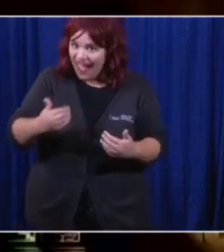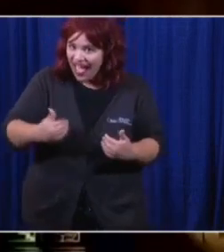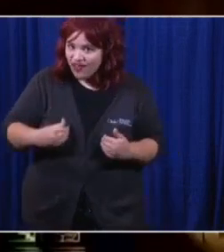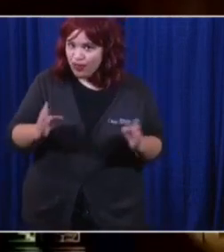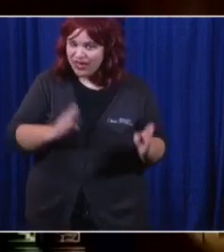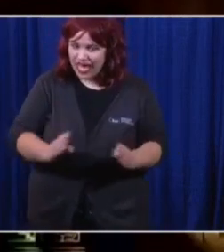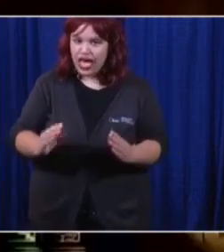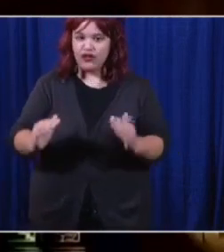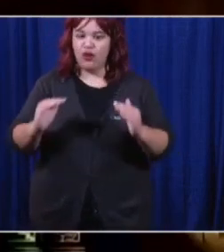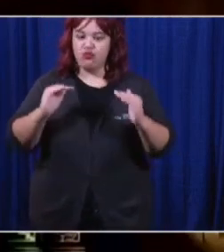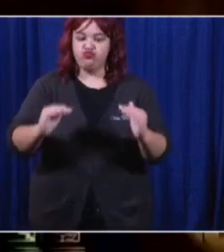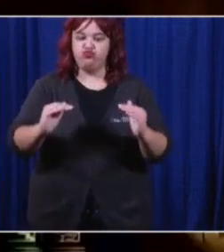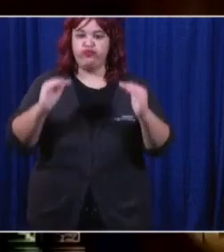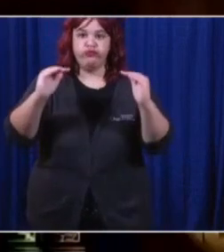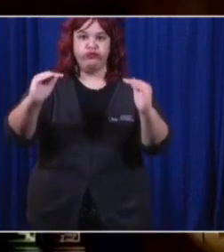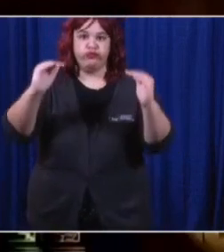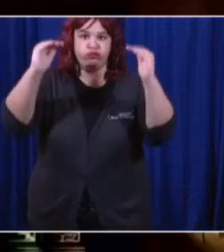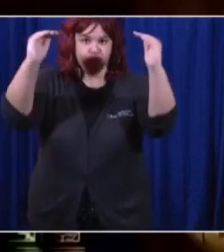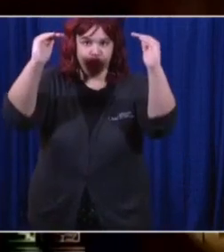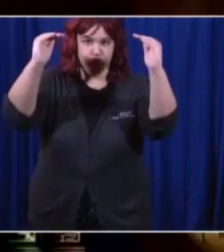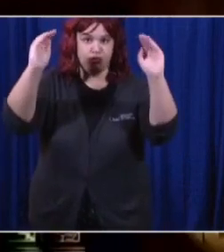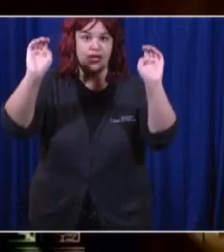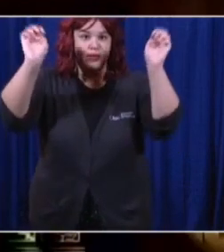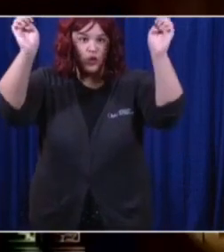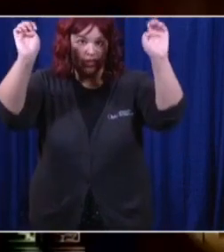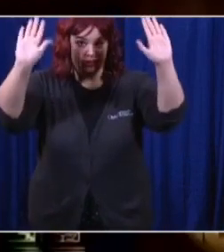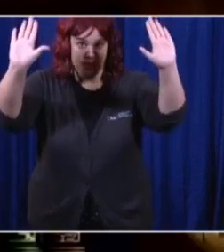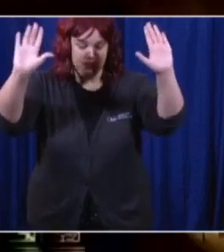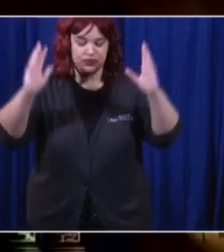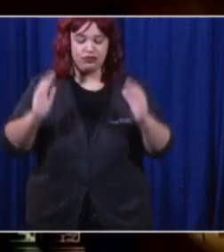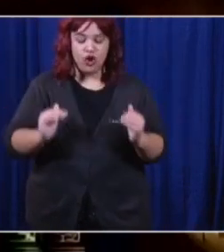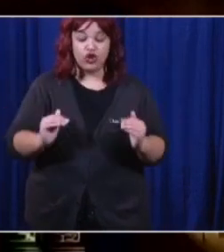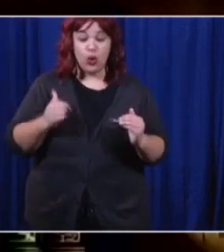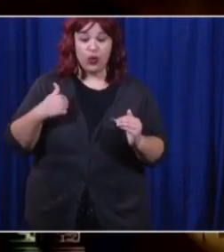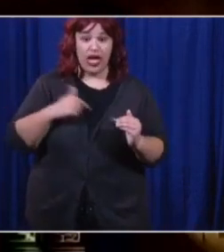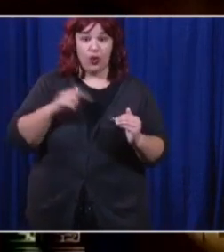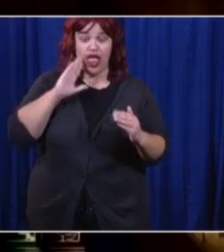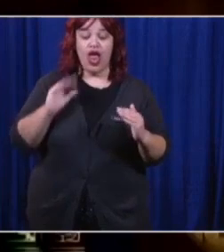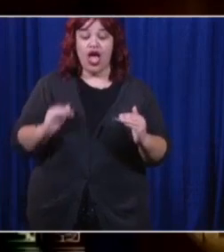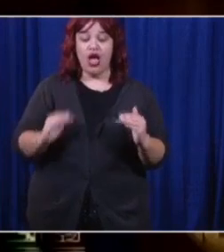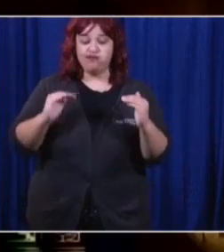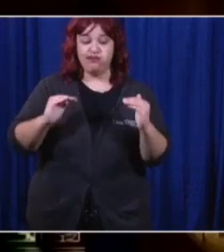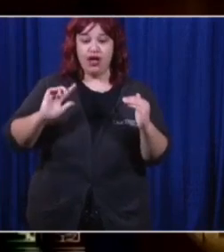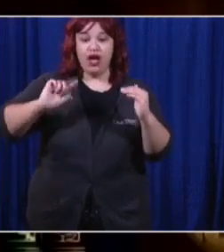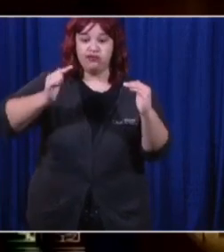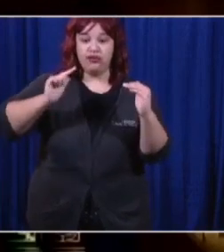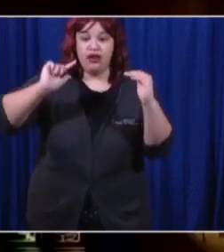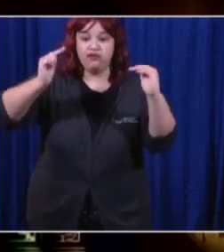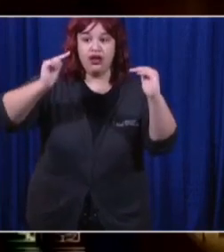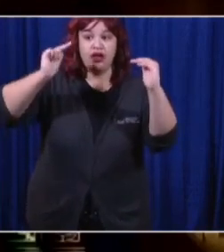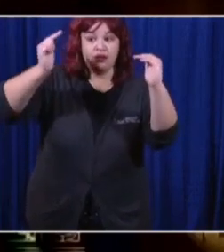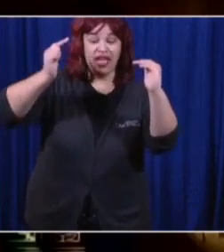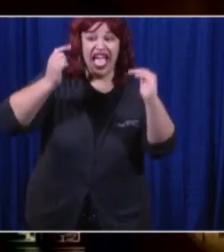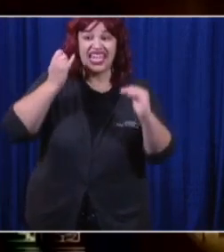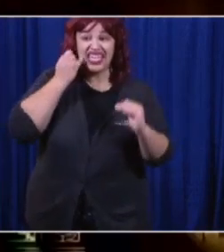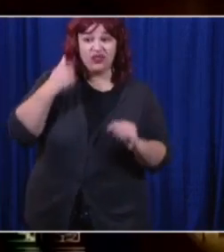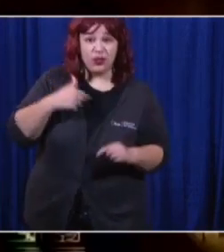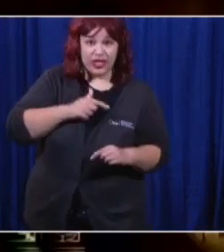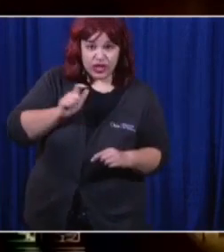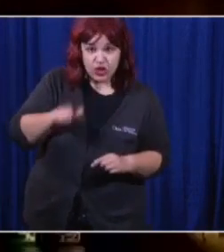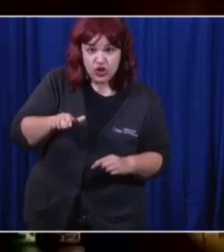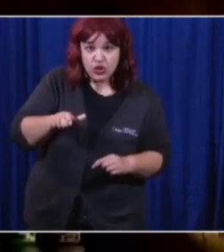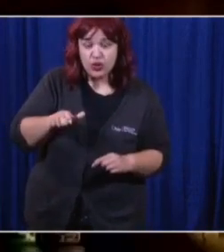then slowly move into potentially less urgent procedures that we might be able to postpone, screening procedures